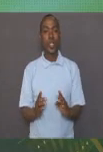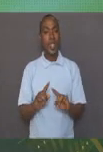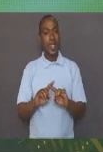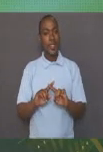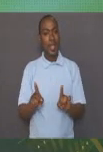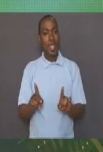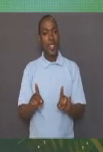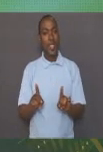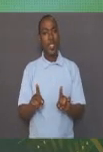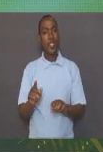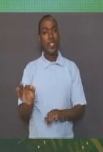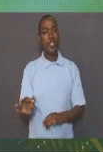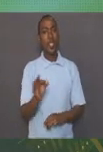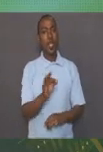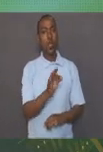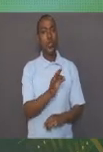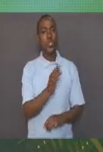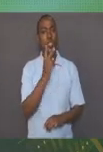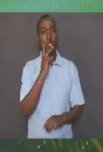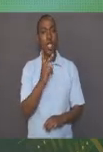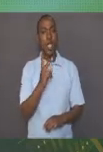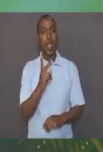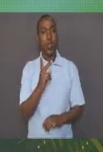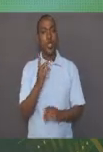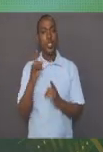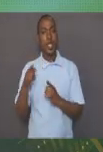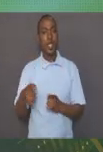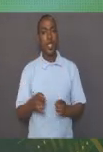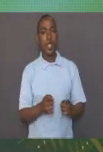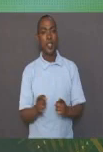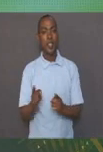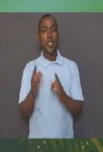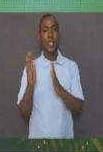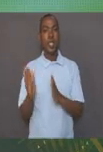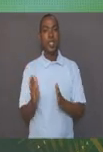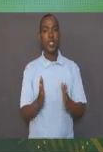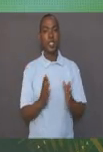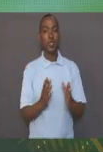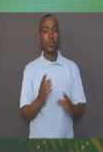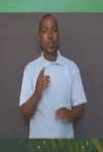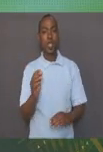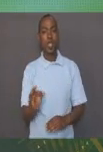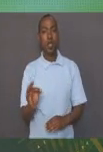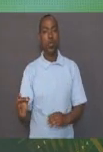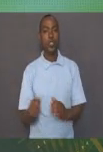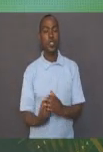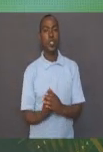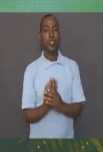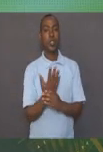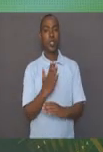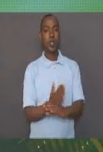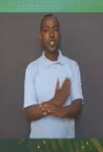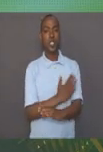different crops and design ways to improve the crops that are already grown.